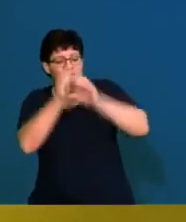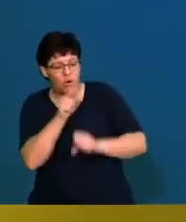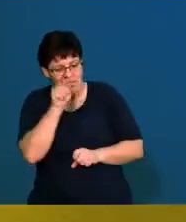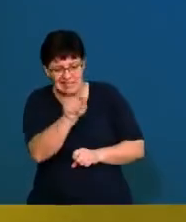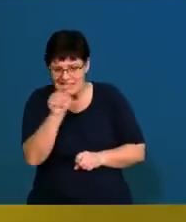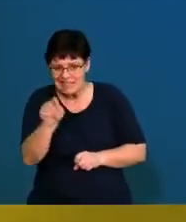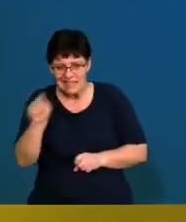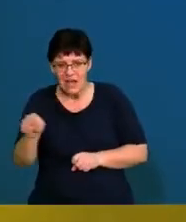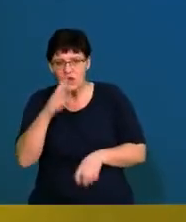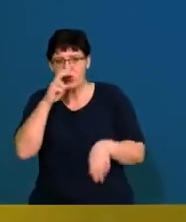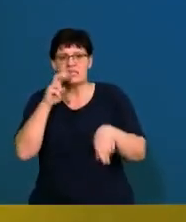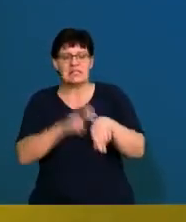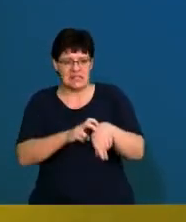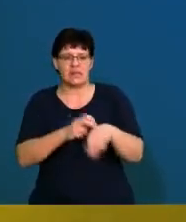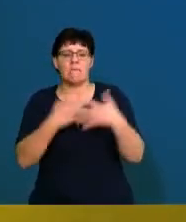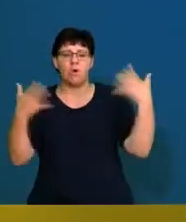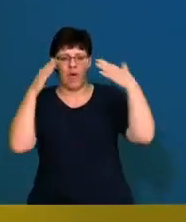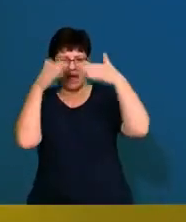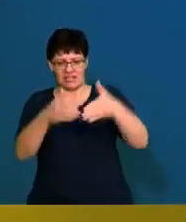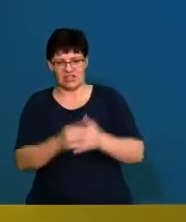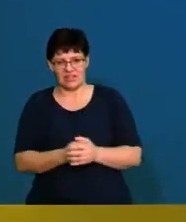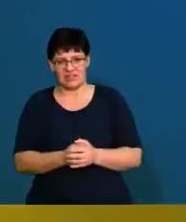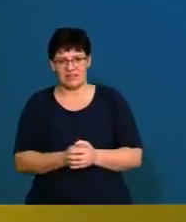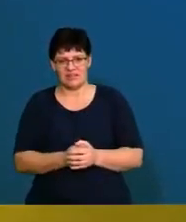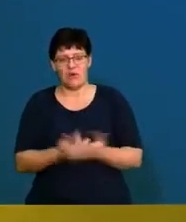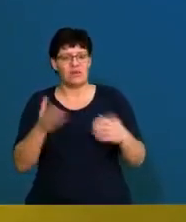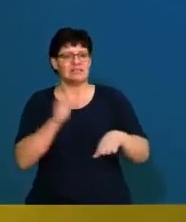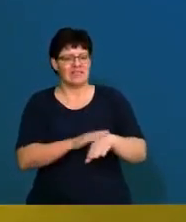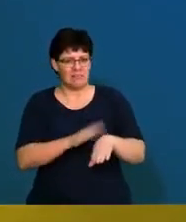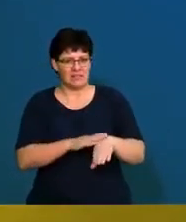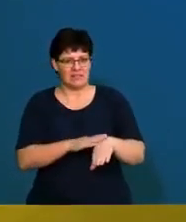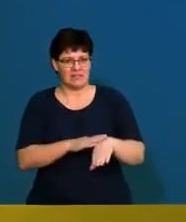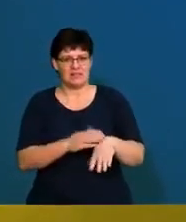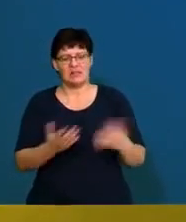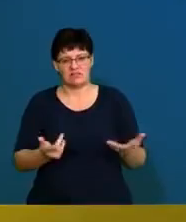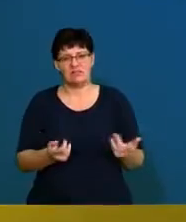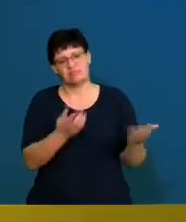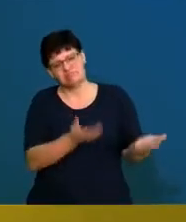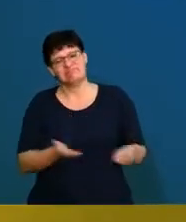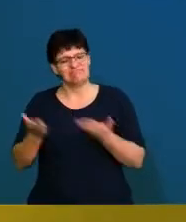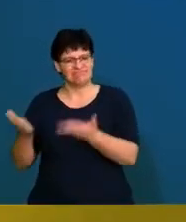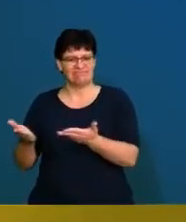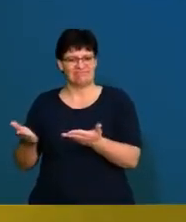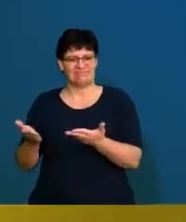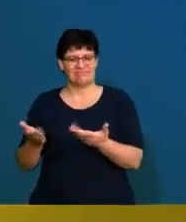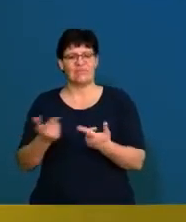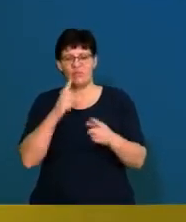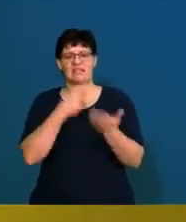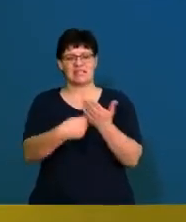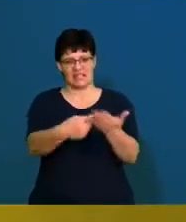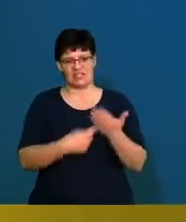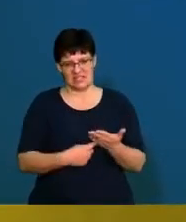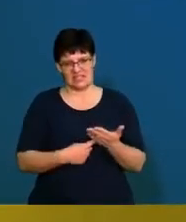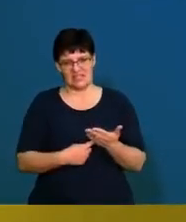on those aspects that you need more attention on. Okay, because of time constraints, I think we would only confine